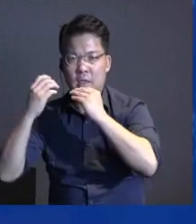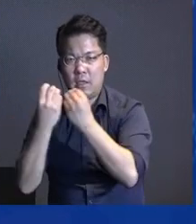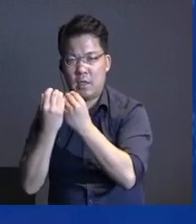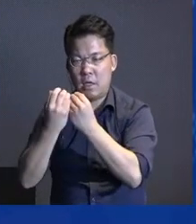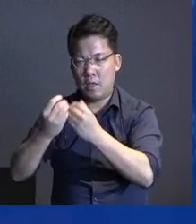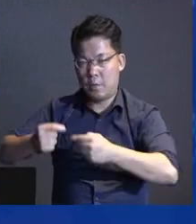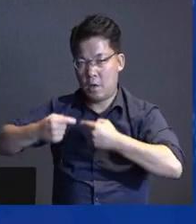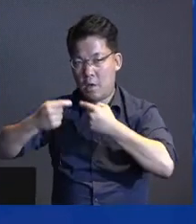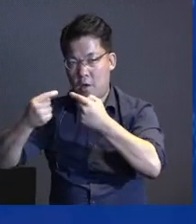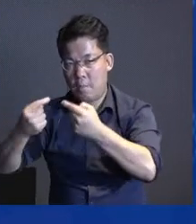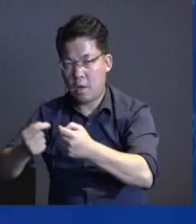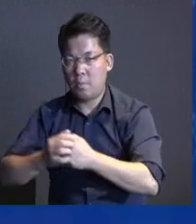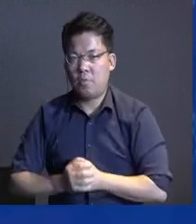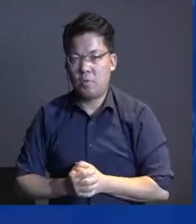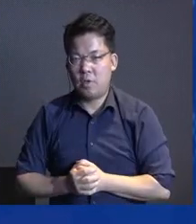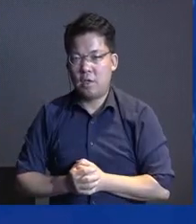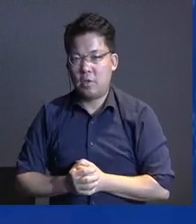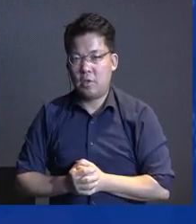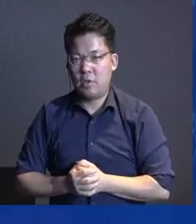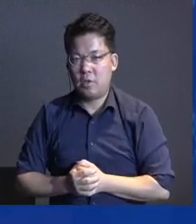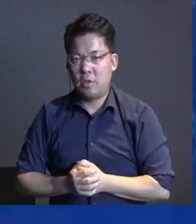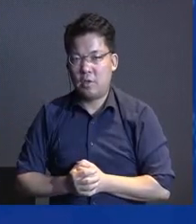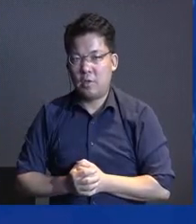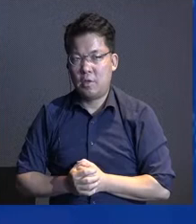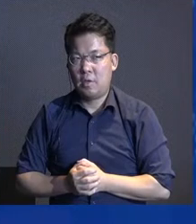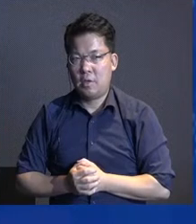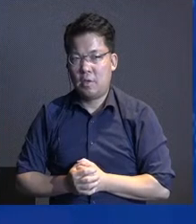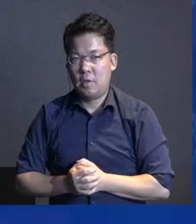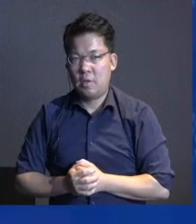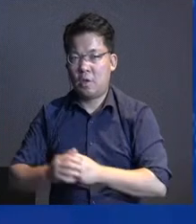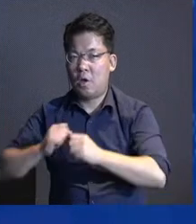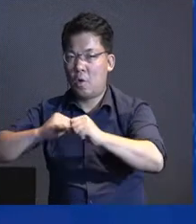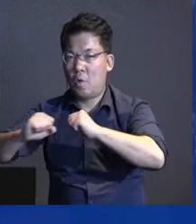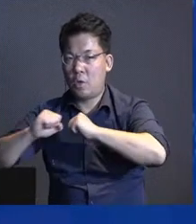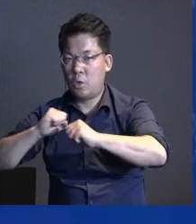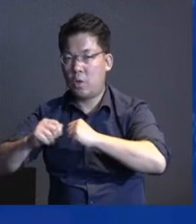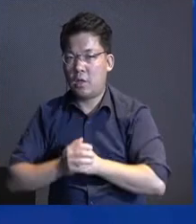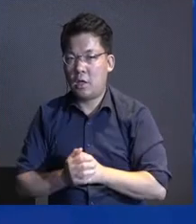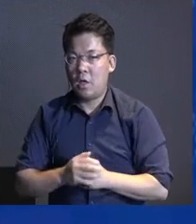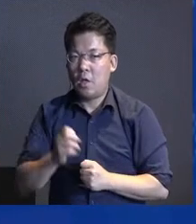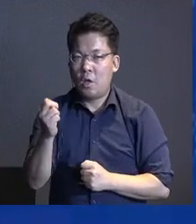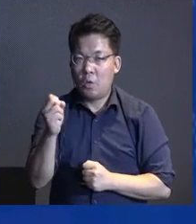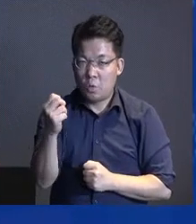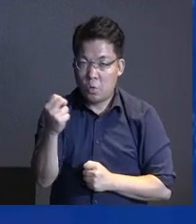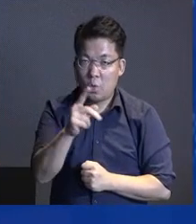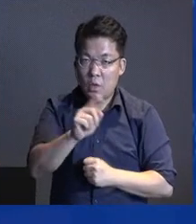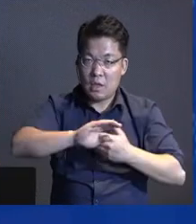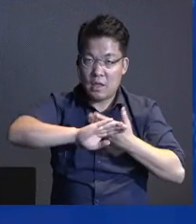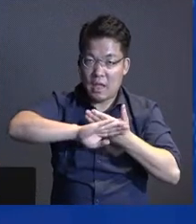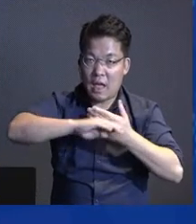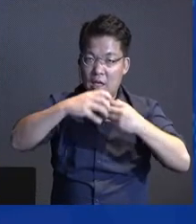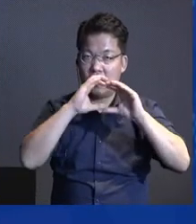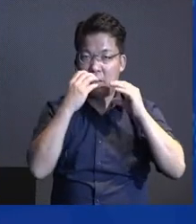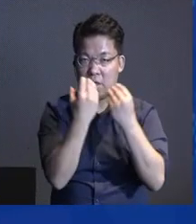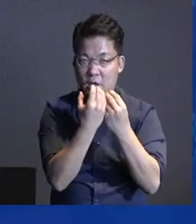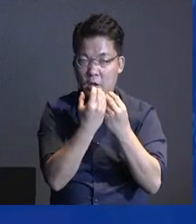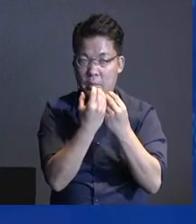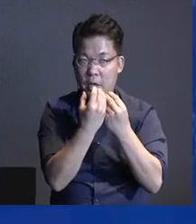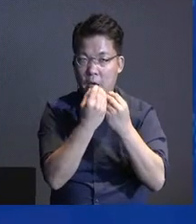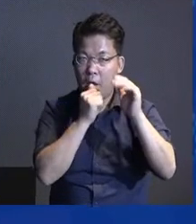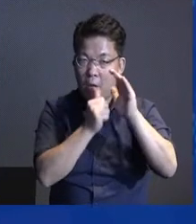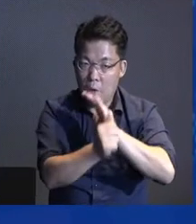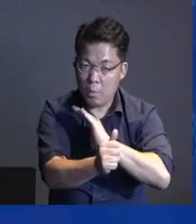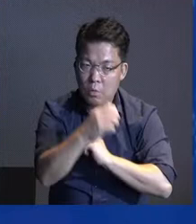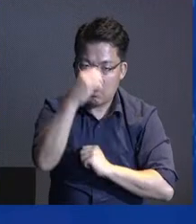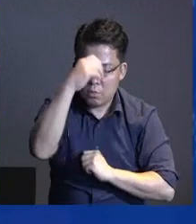we don't talk, we just play, and I miss it. That's why I come here, because I would like to talk, to share experiences, and I